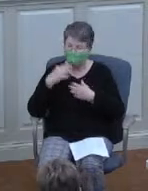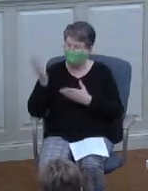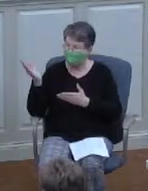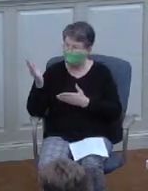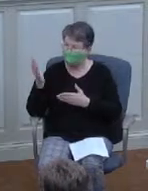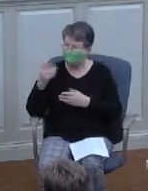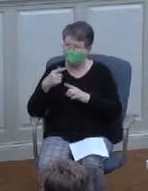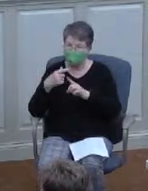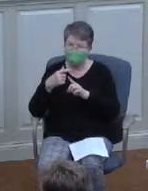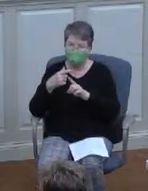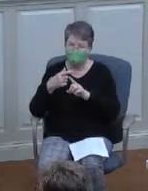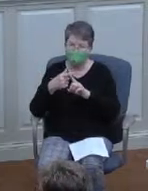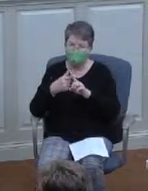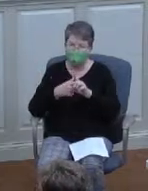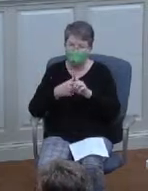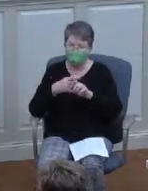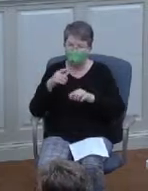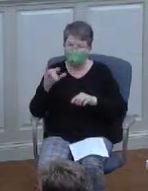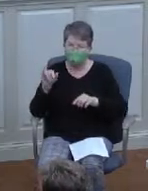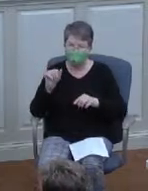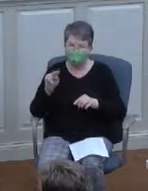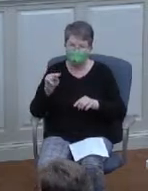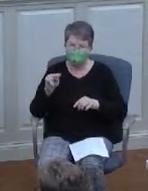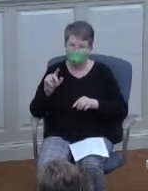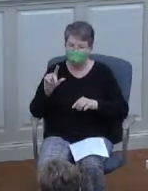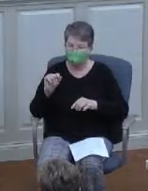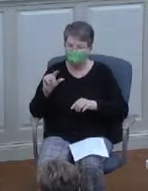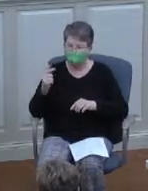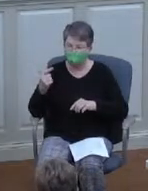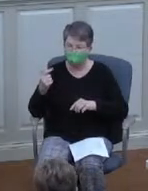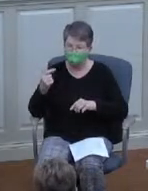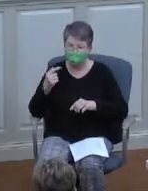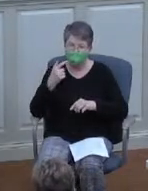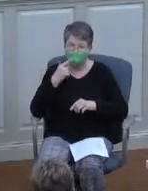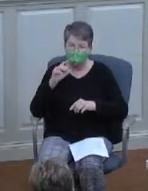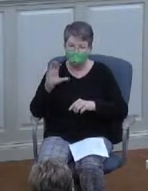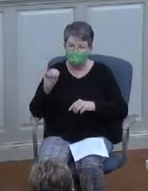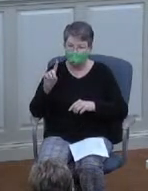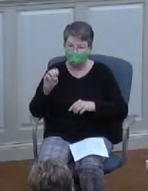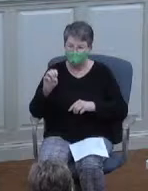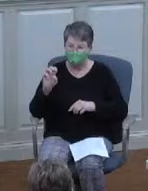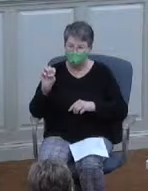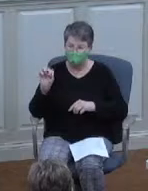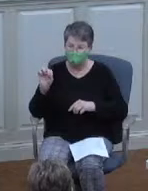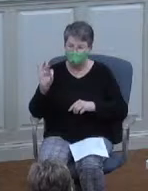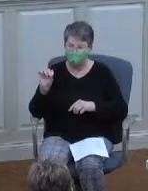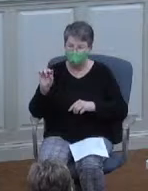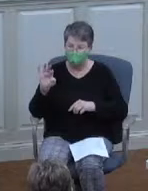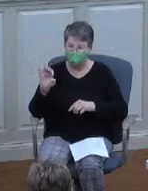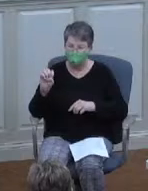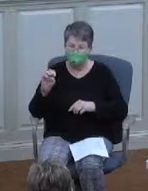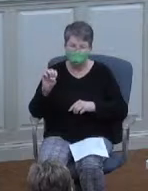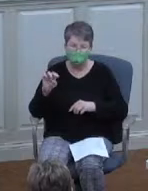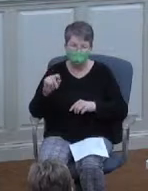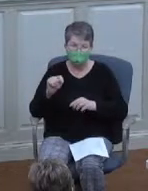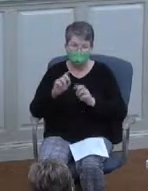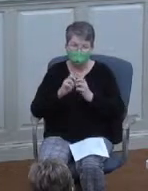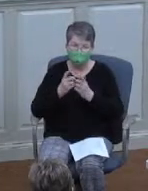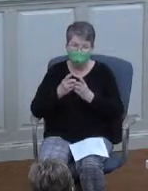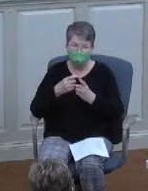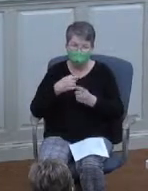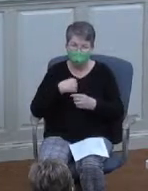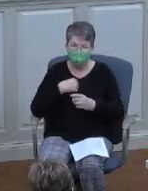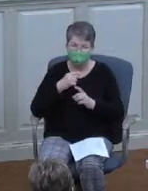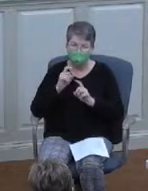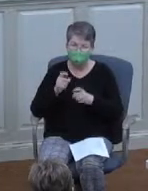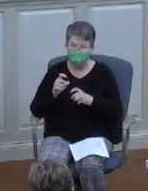of January 2021 for the Codes Enforcement Department. We issued 31